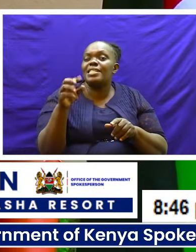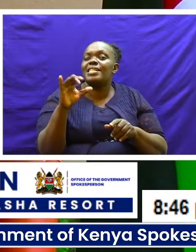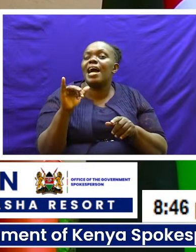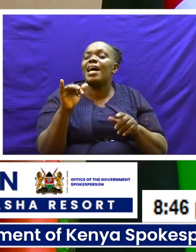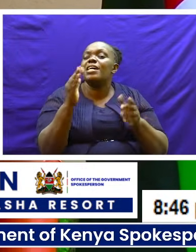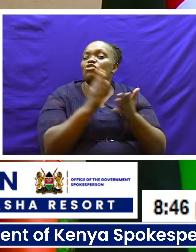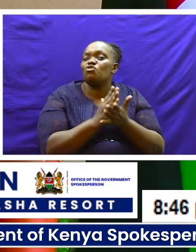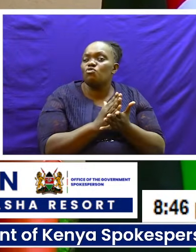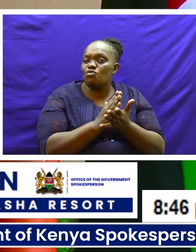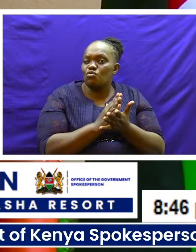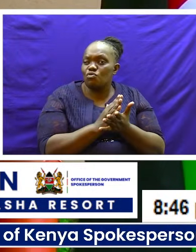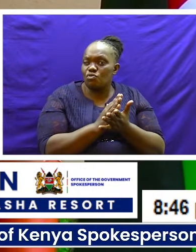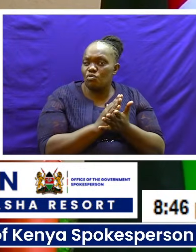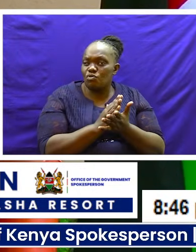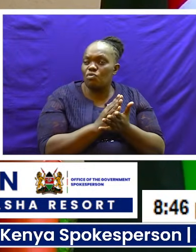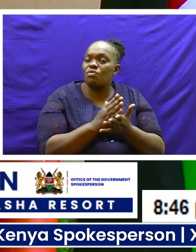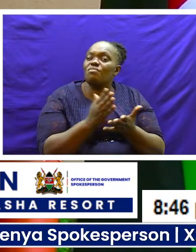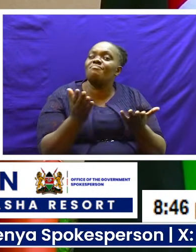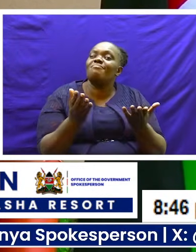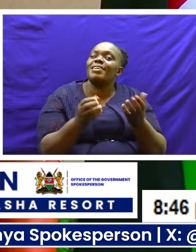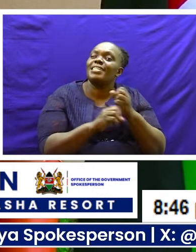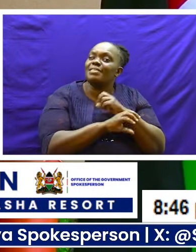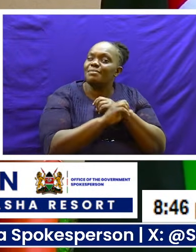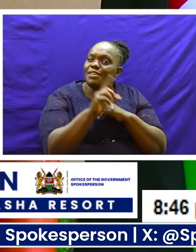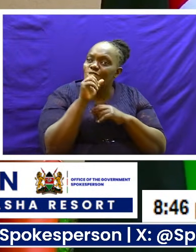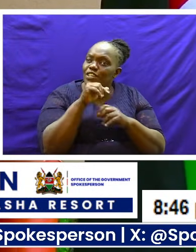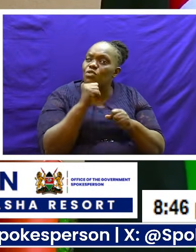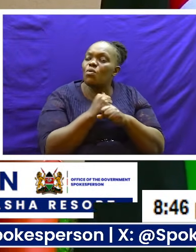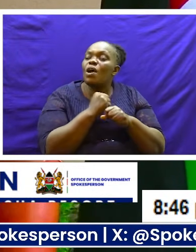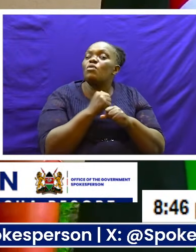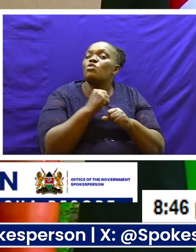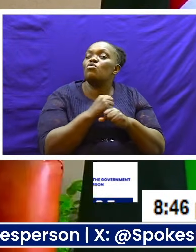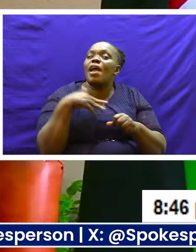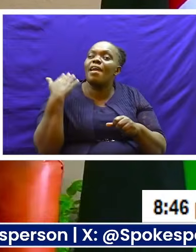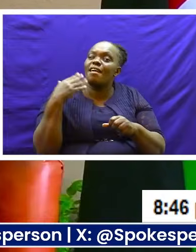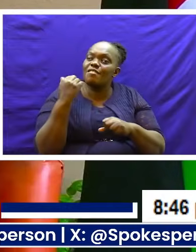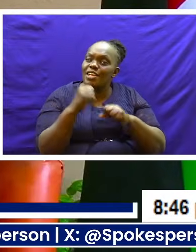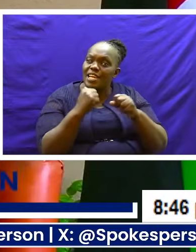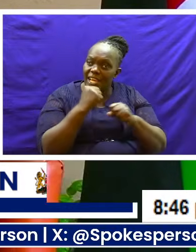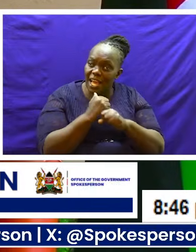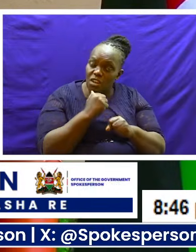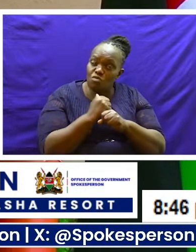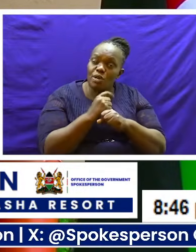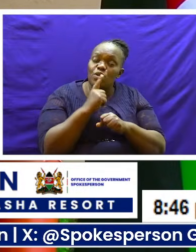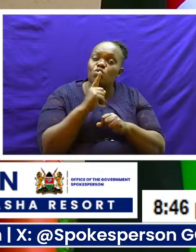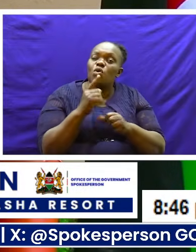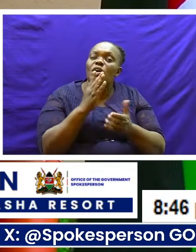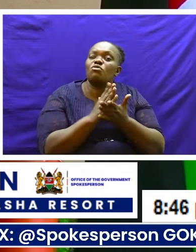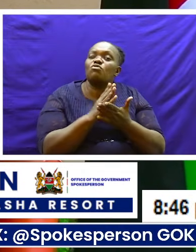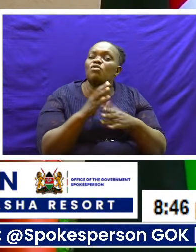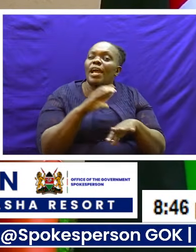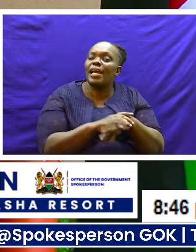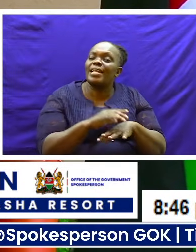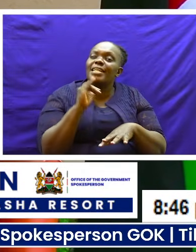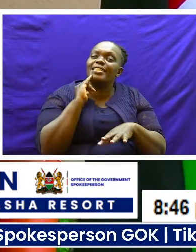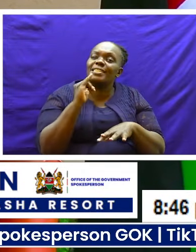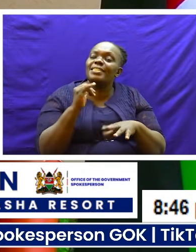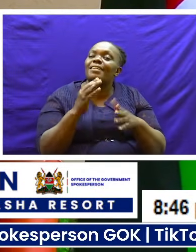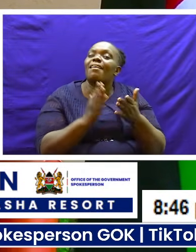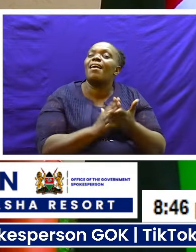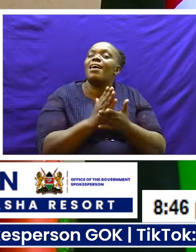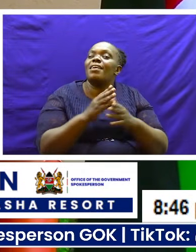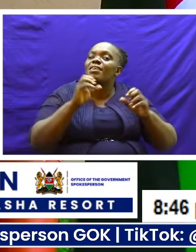been refined. This is work that we do every year to ensure that we get it as right